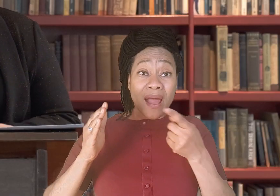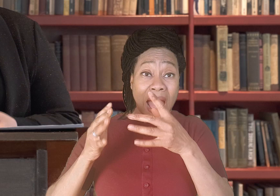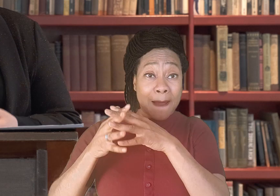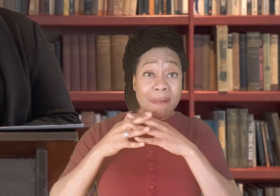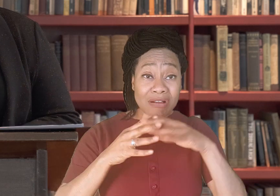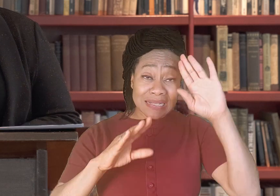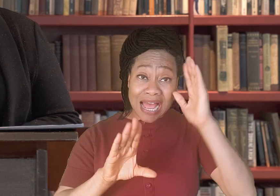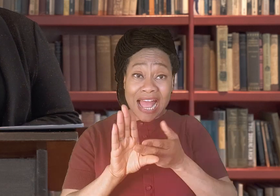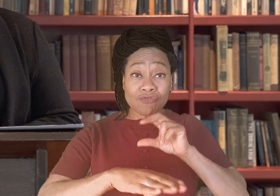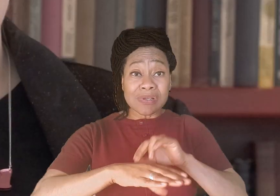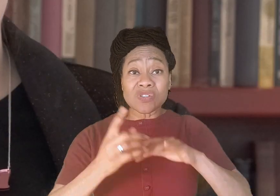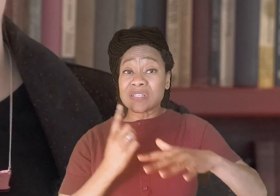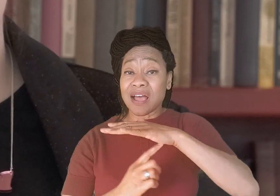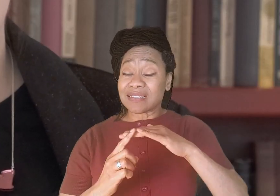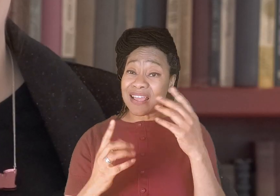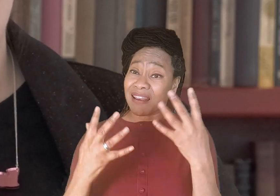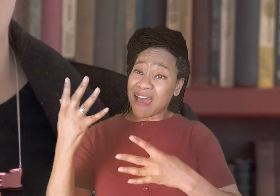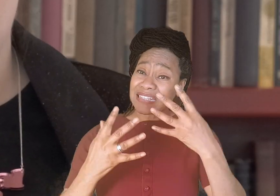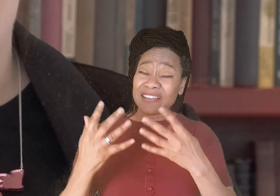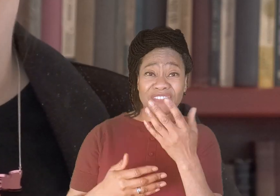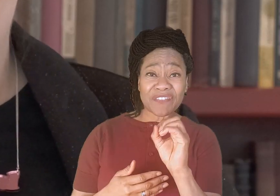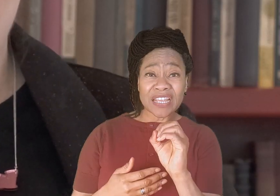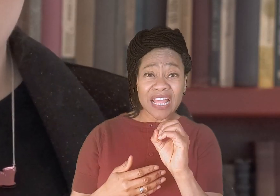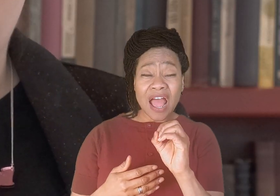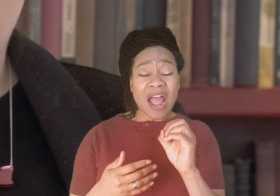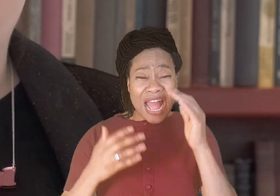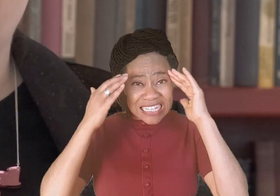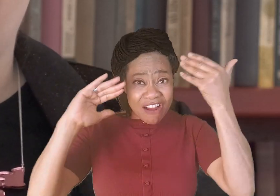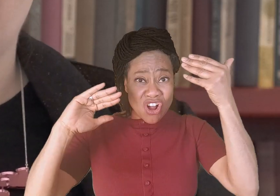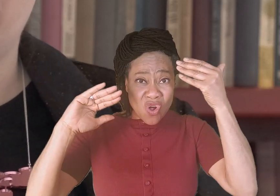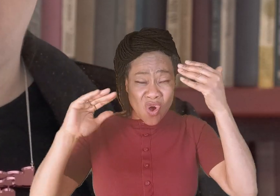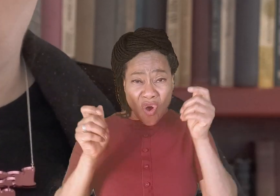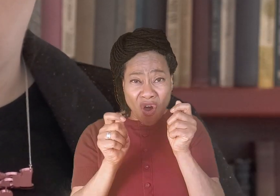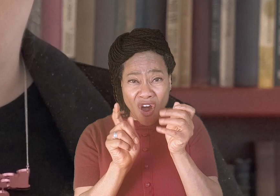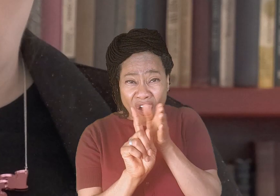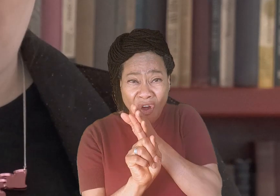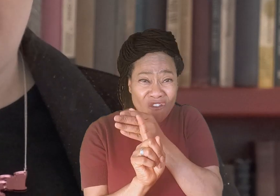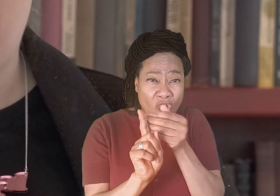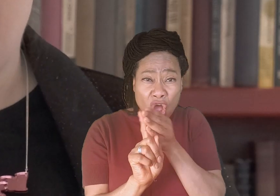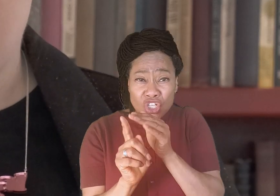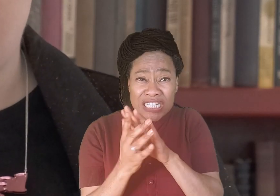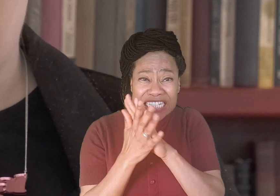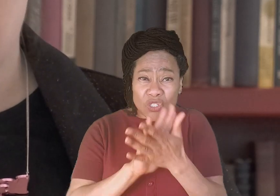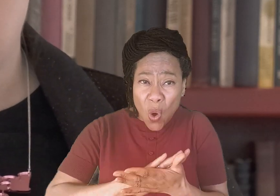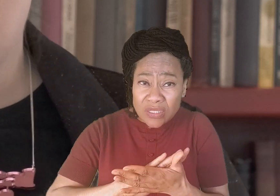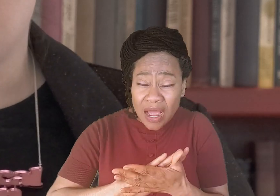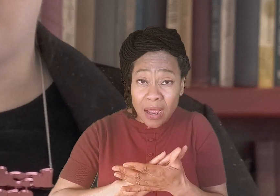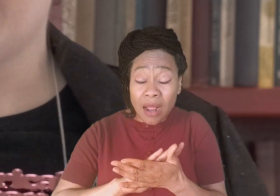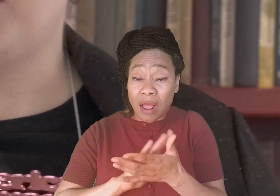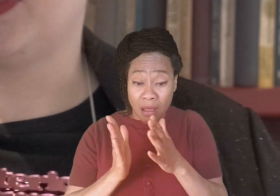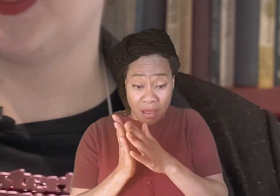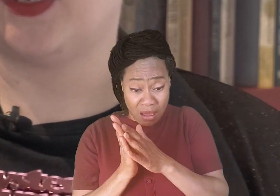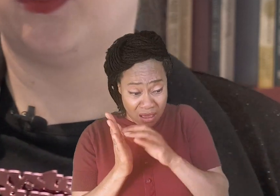Society in the 1950s, and hysterical conversion disorder, much like Freud's diagnosis of Dora, only left the DSM,